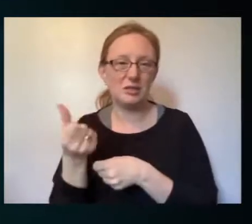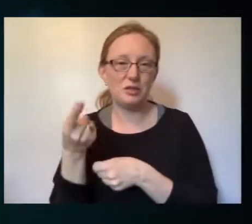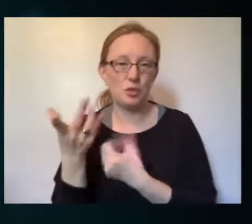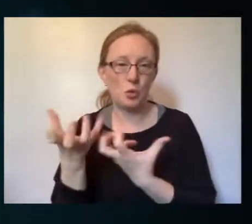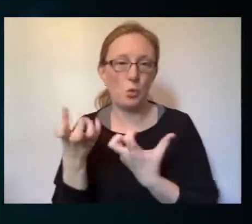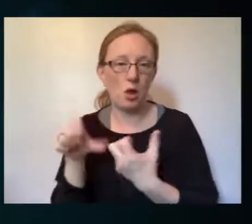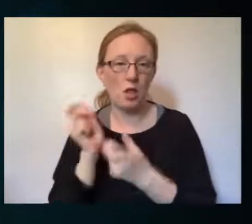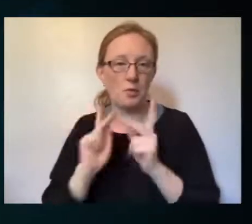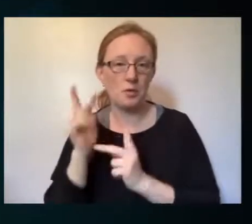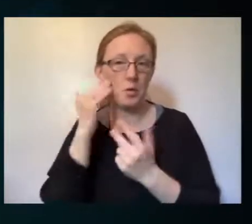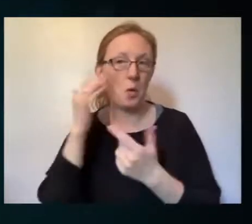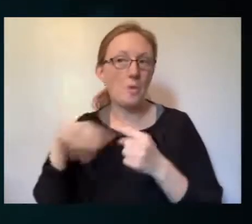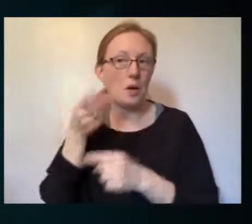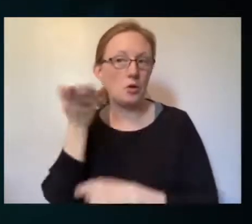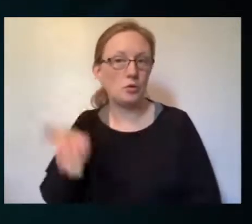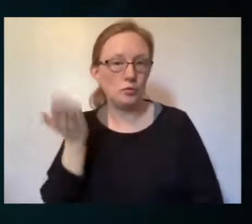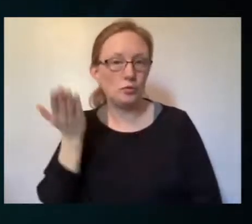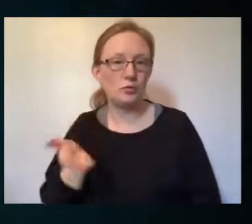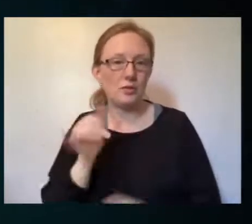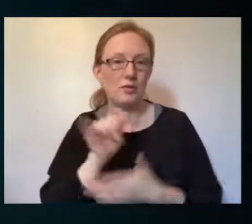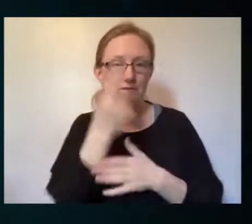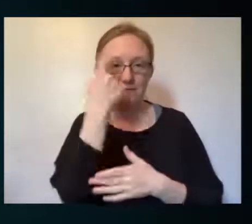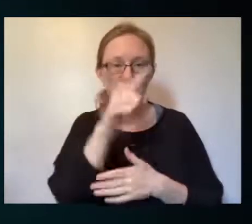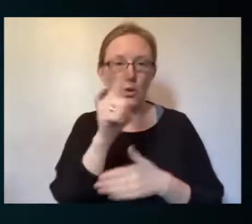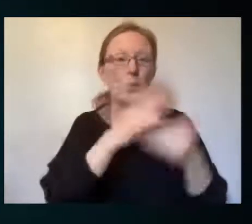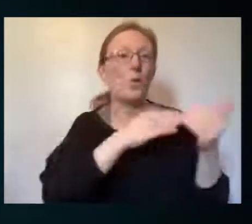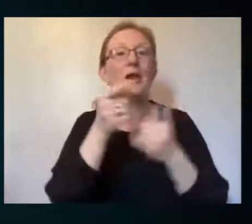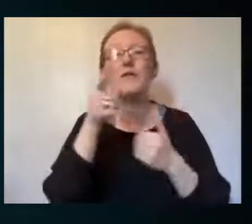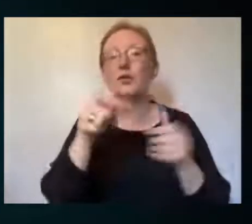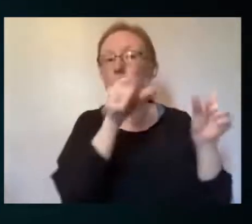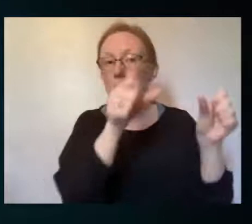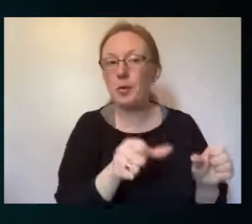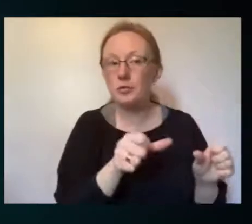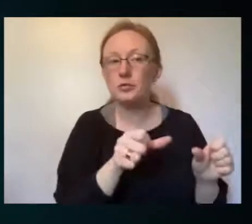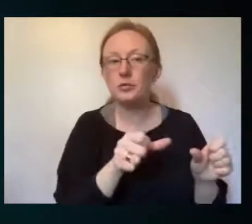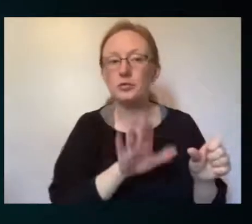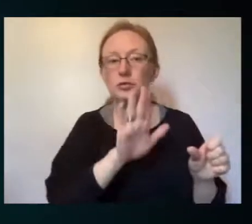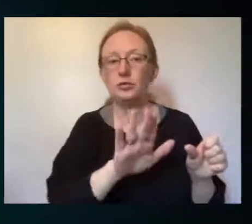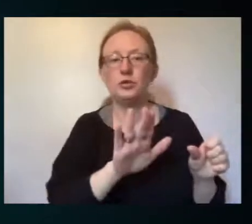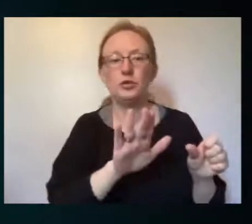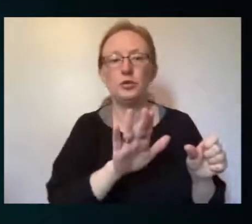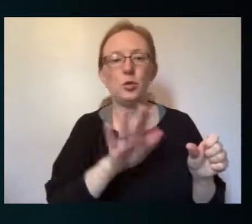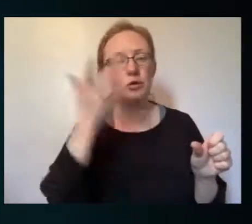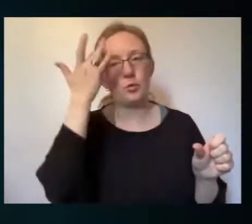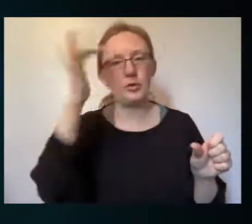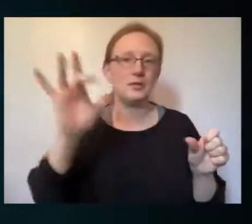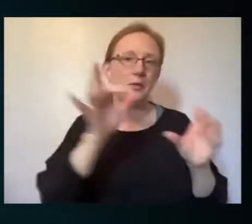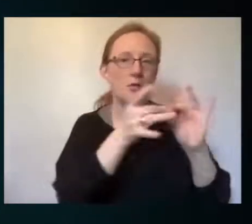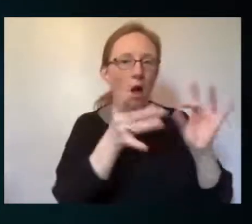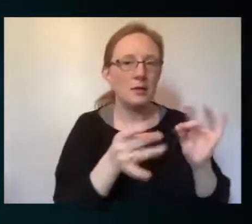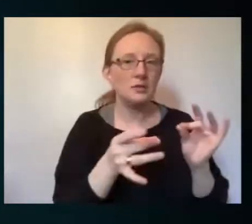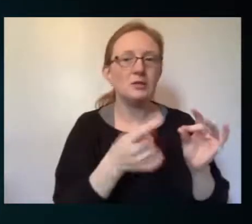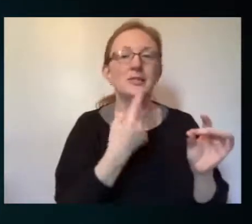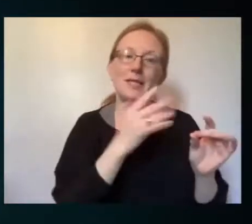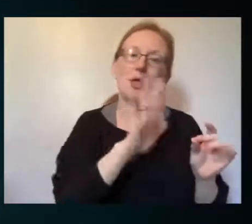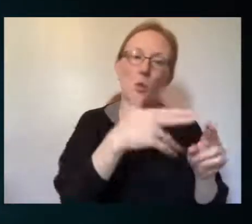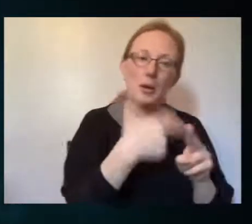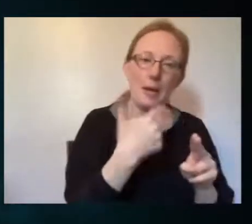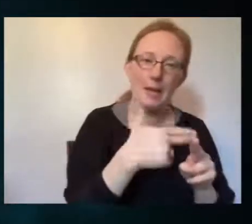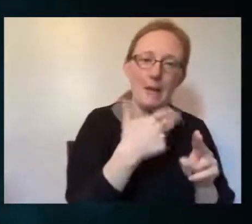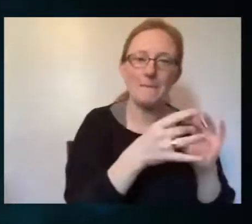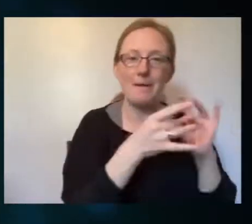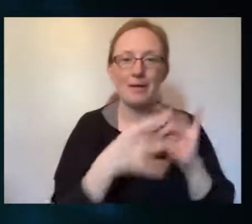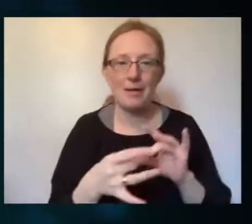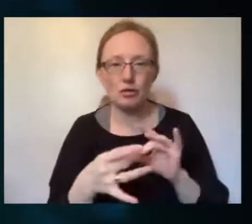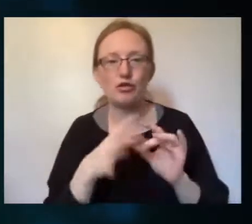like others to know about you. That goes for whenever you post your illustrious wisdom. Please state your name, affiliation,